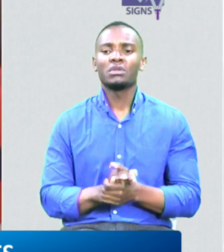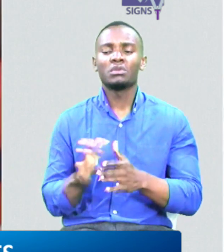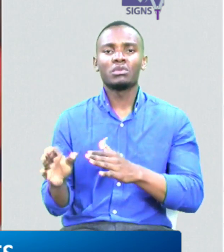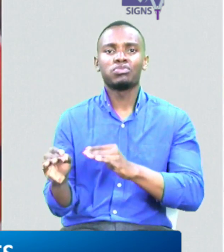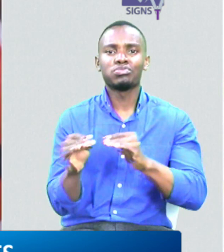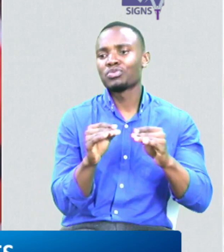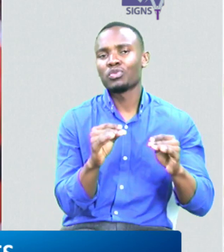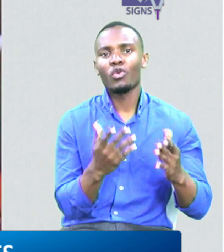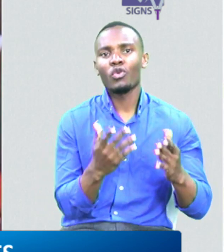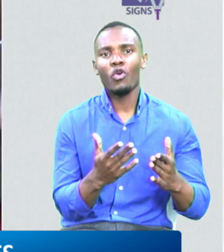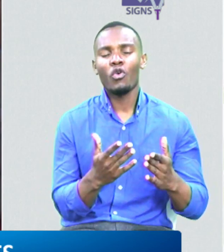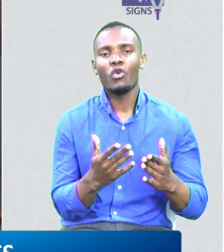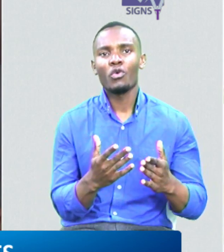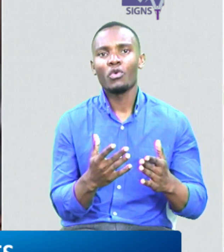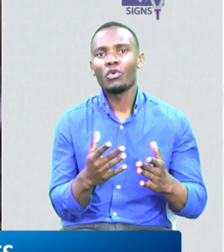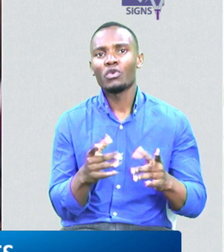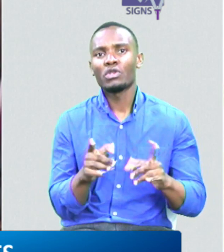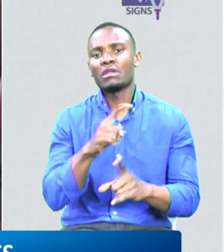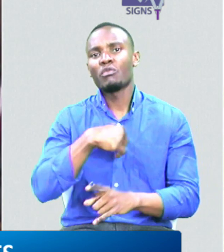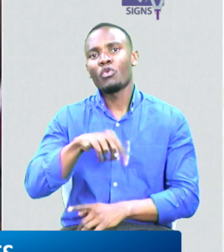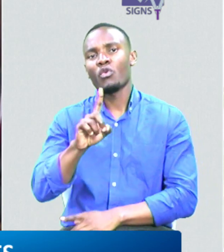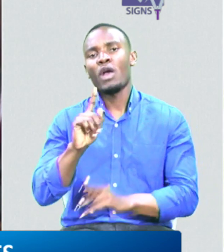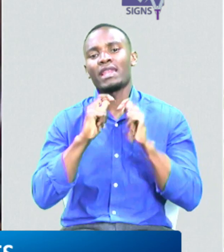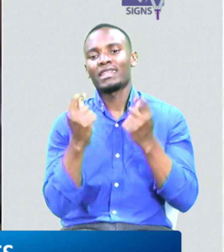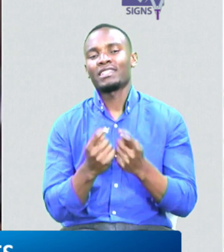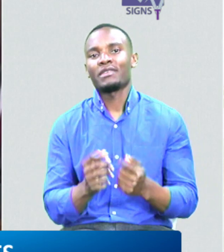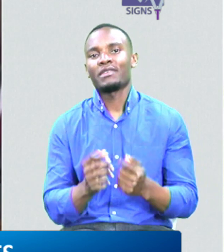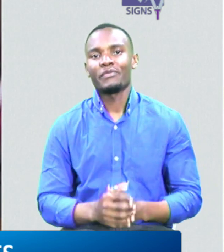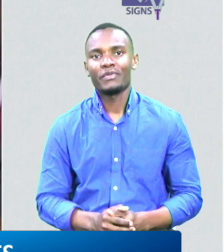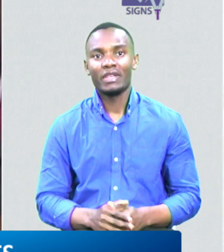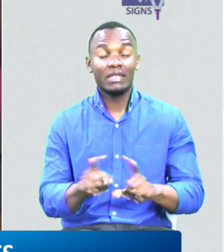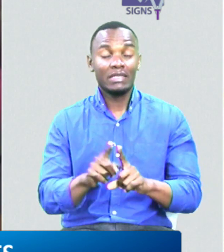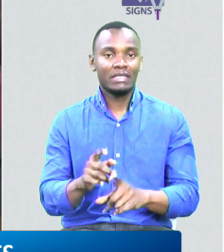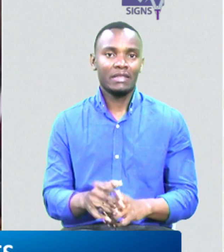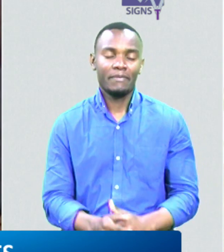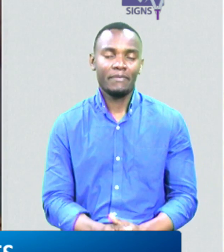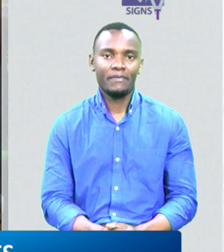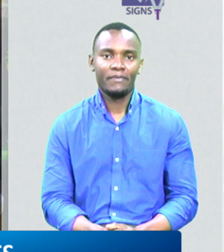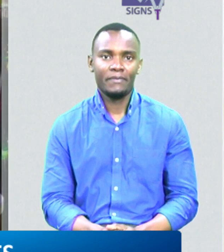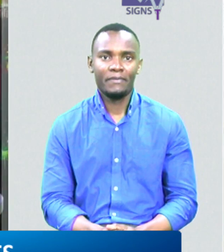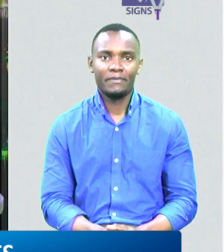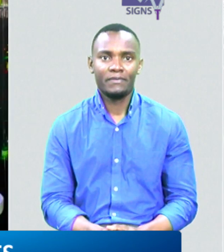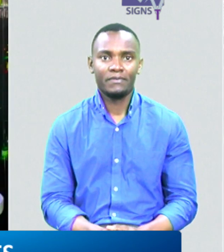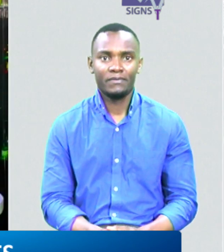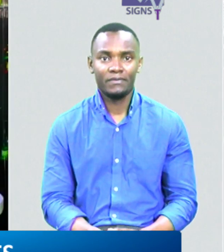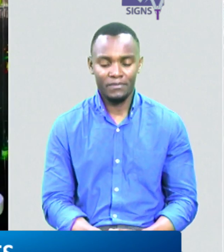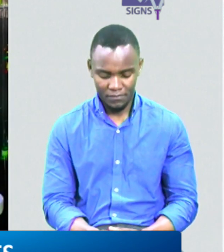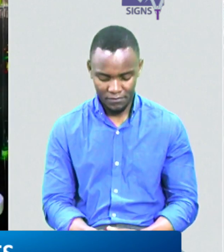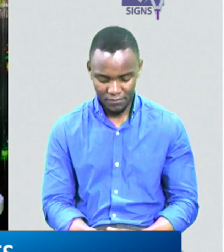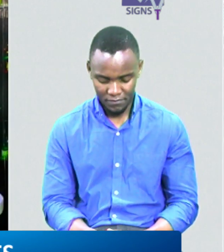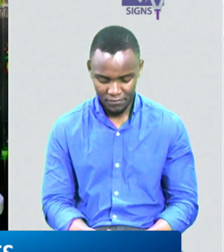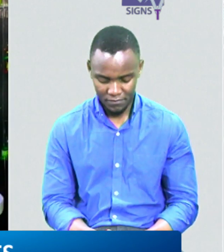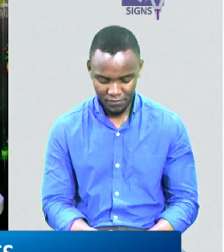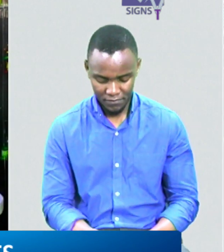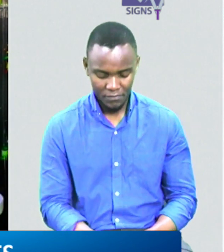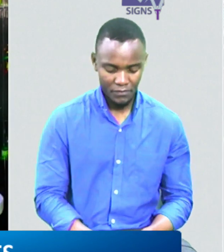and that is why people resort to the old incompetent